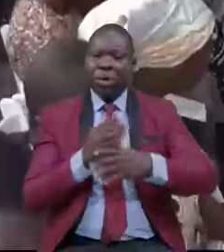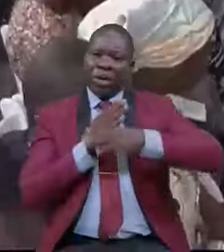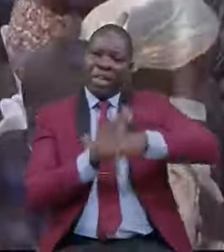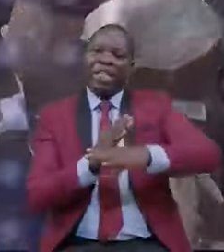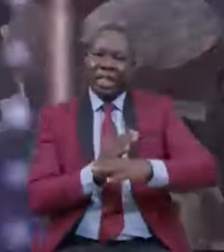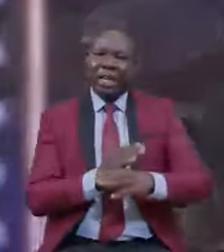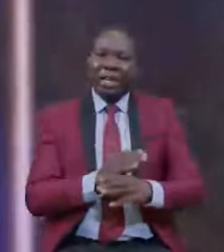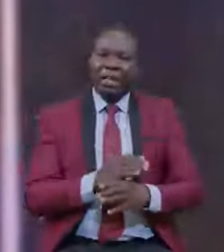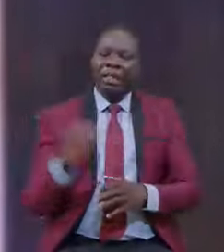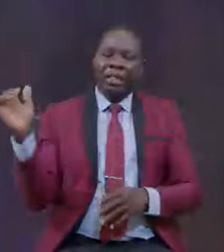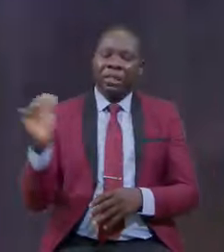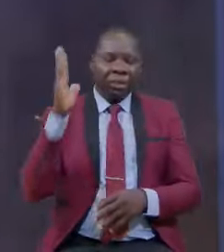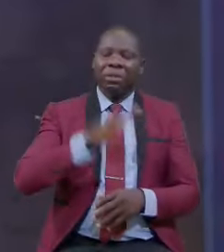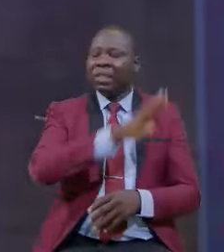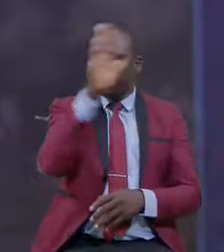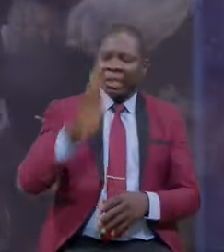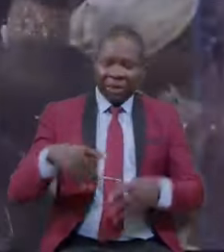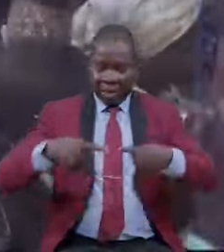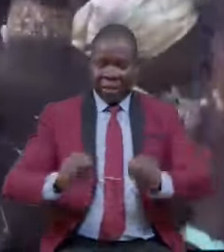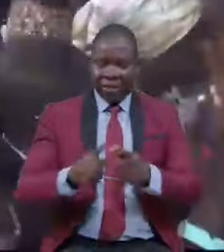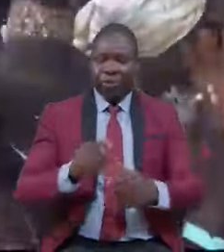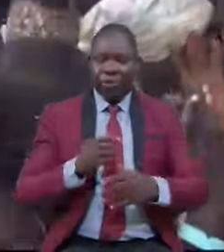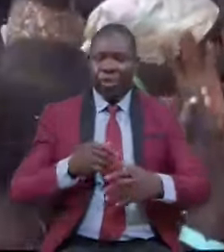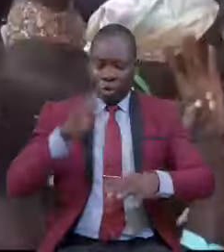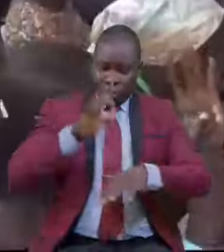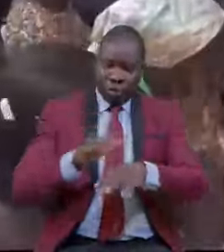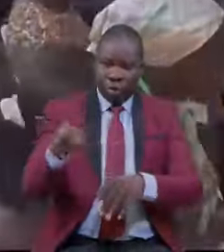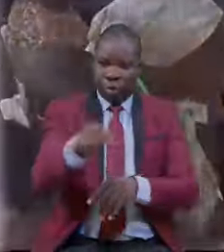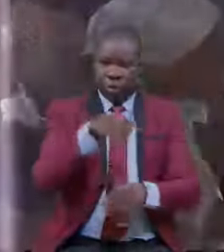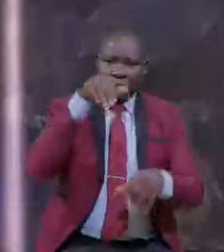touch you in Jesus' name.